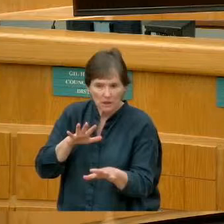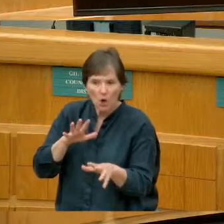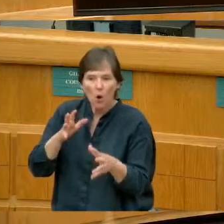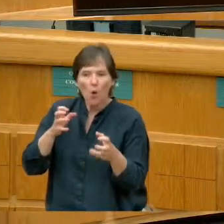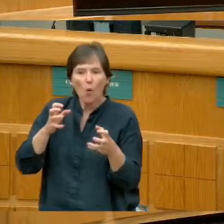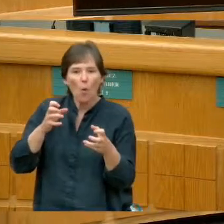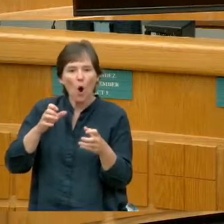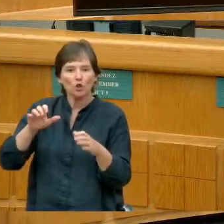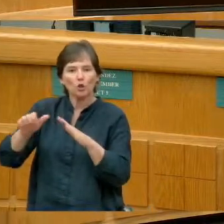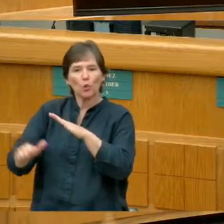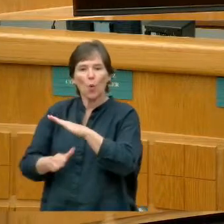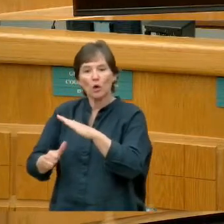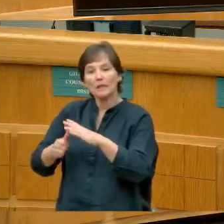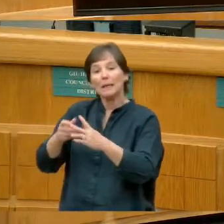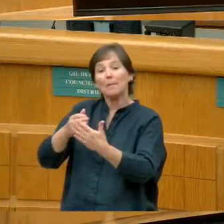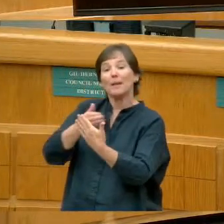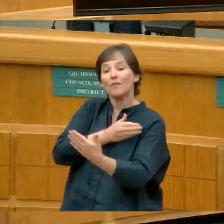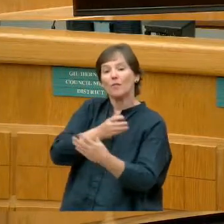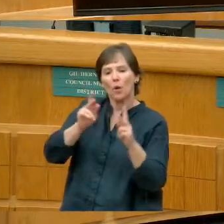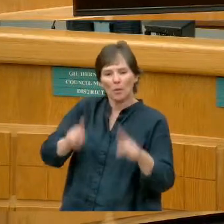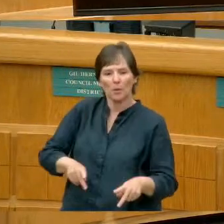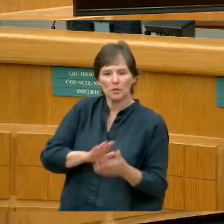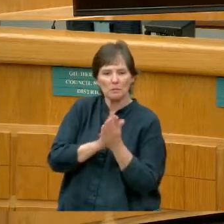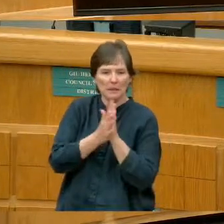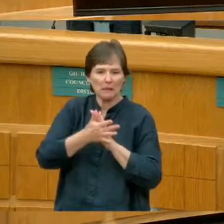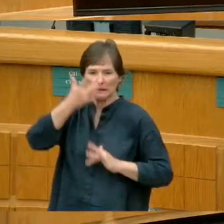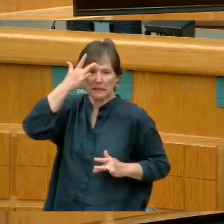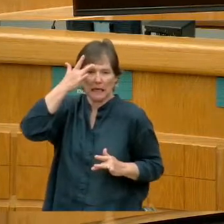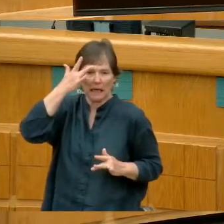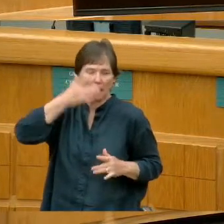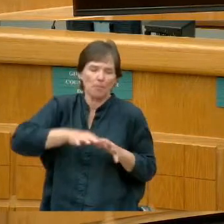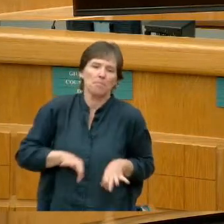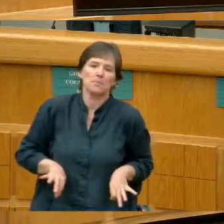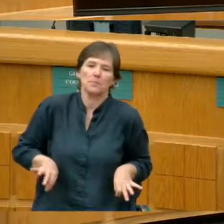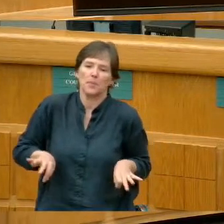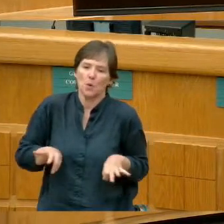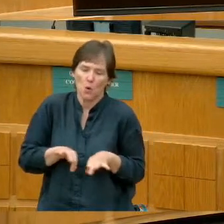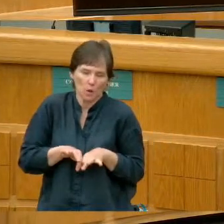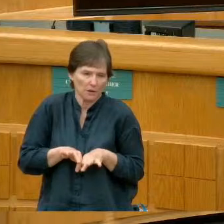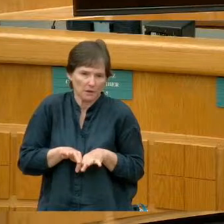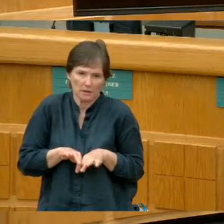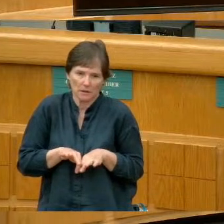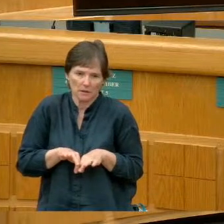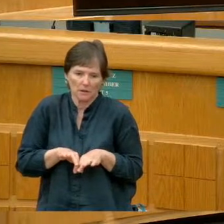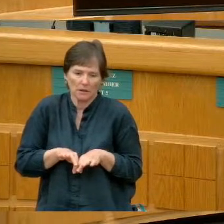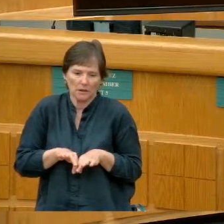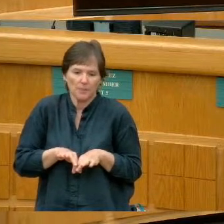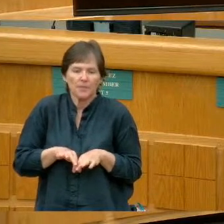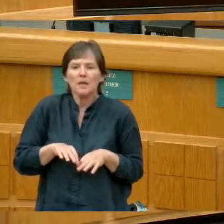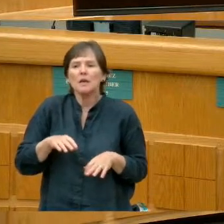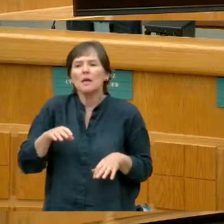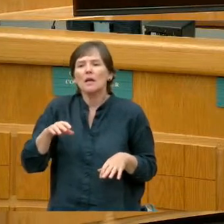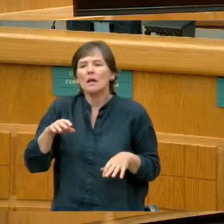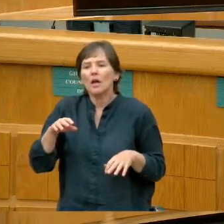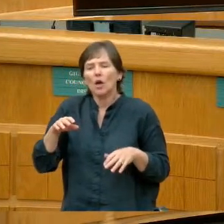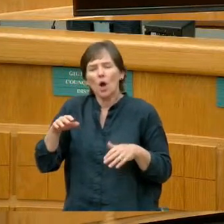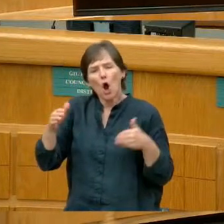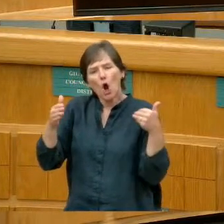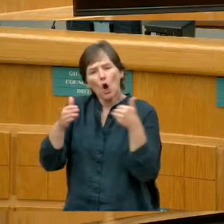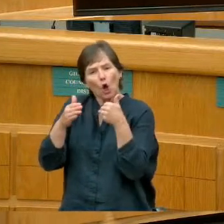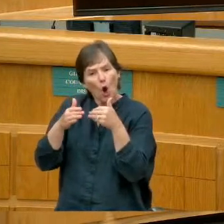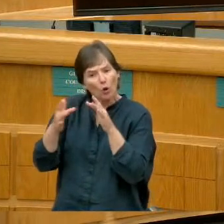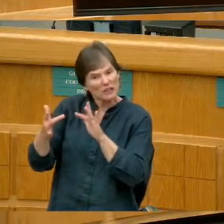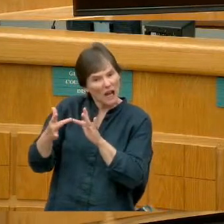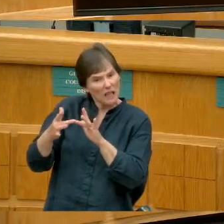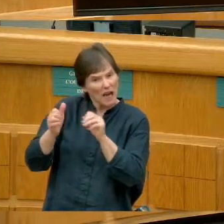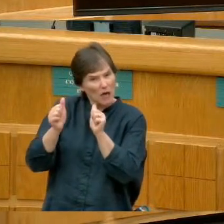knows that they are sick or they are infected with the virus without feeling symptoms. What is considered a close contact